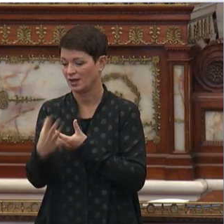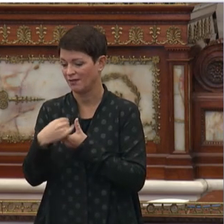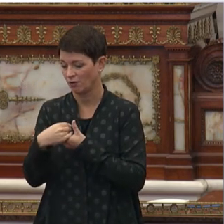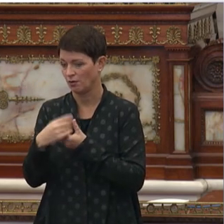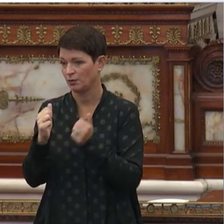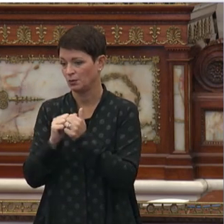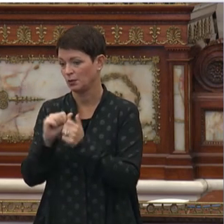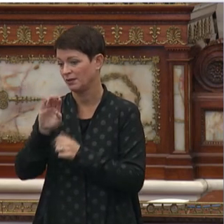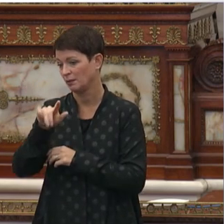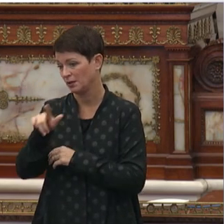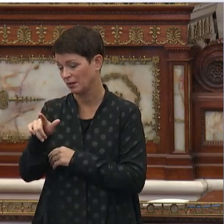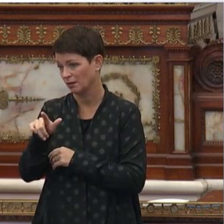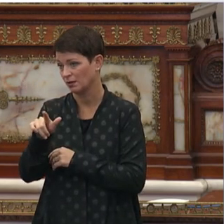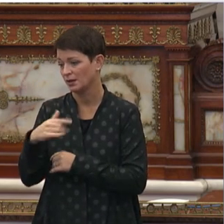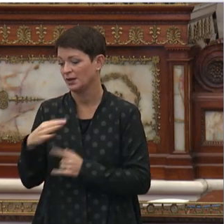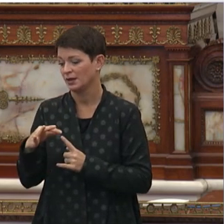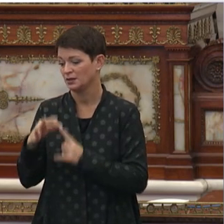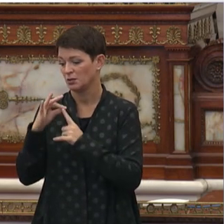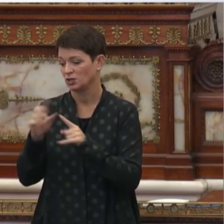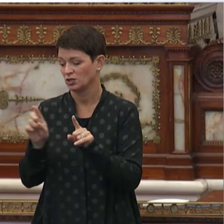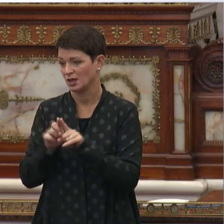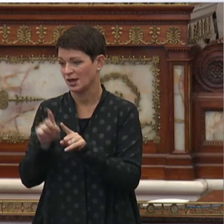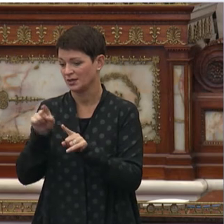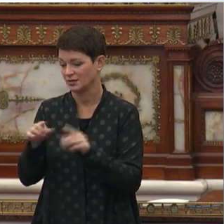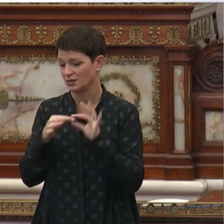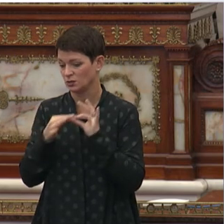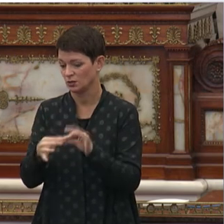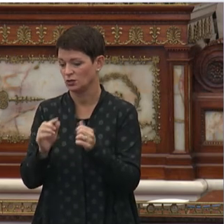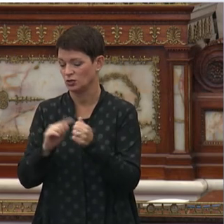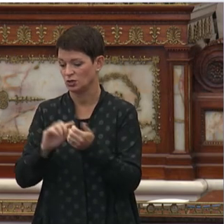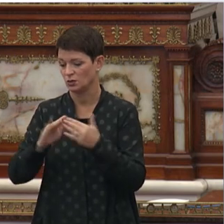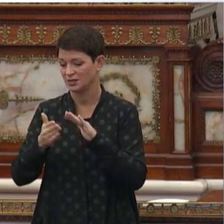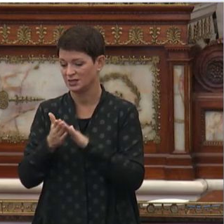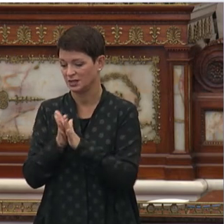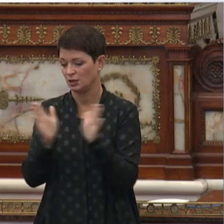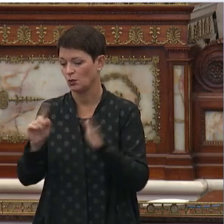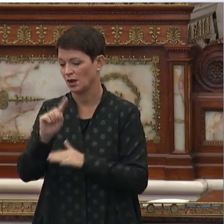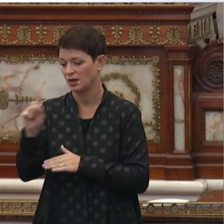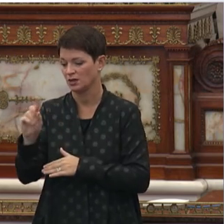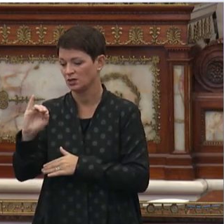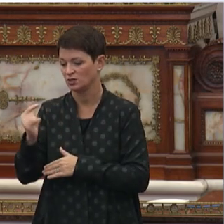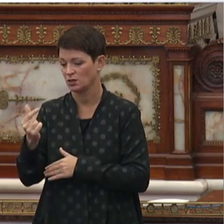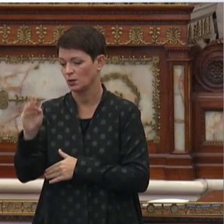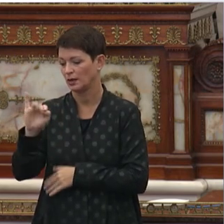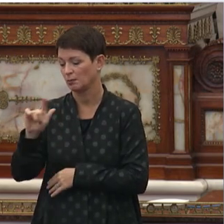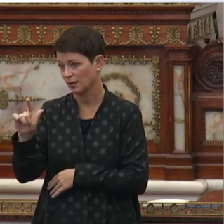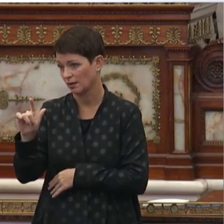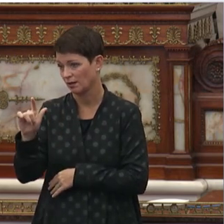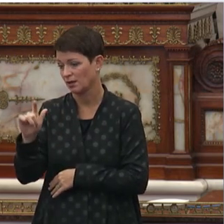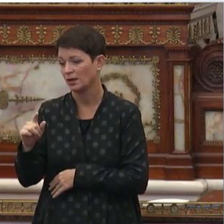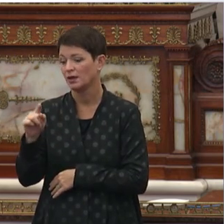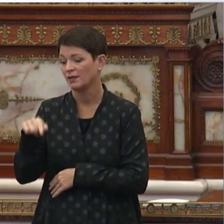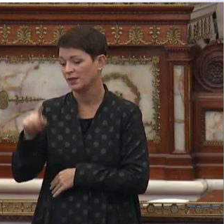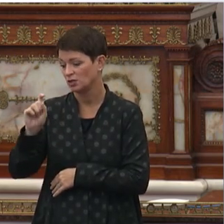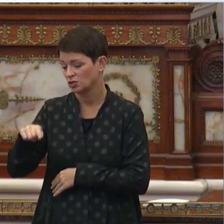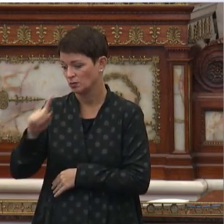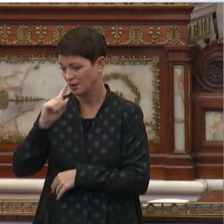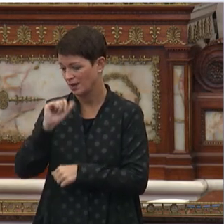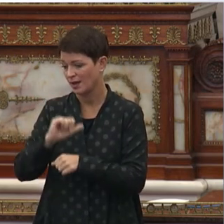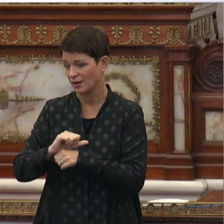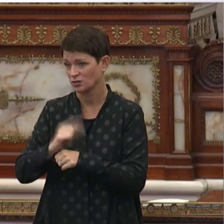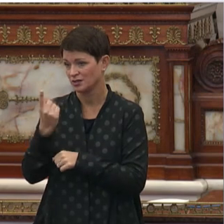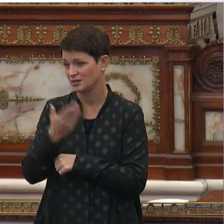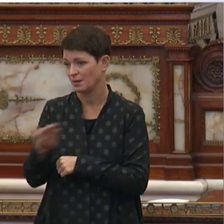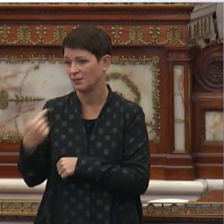bill, especially as this has to do with a citywide zoning bill. This should be actually